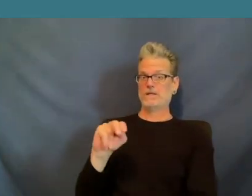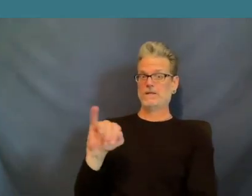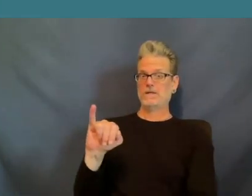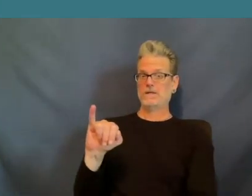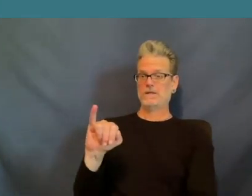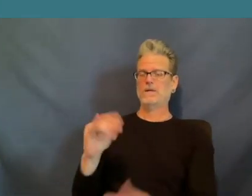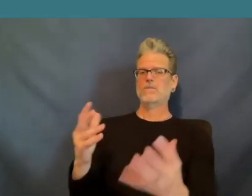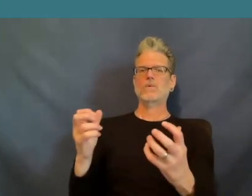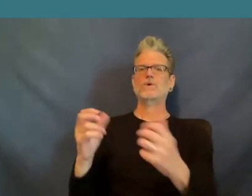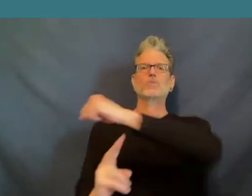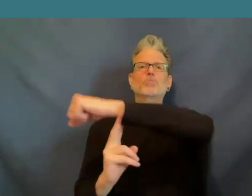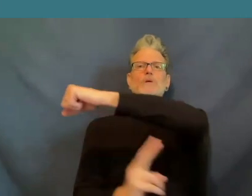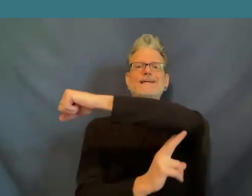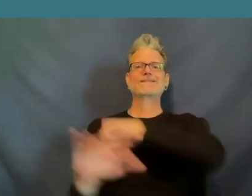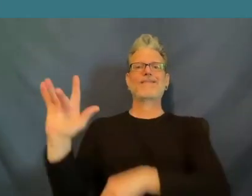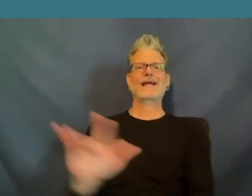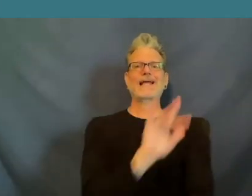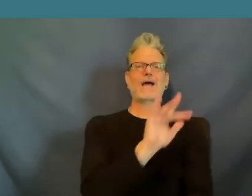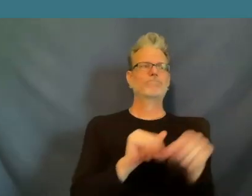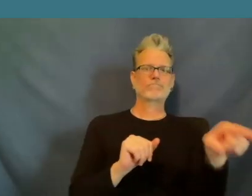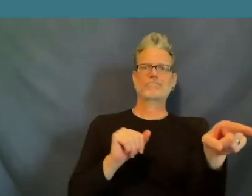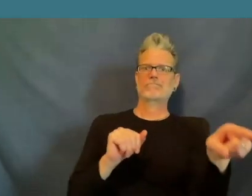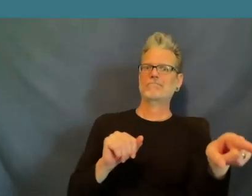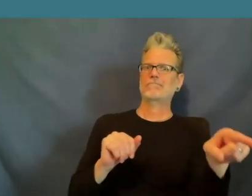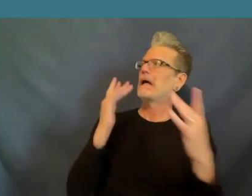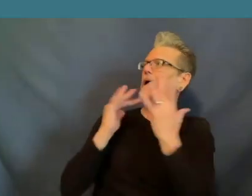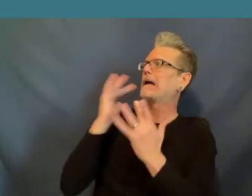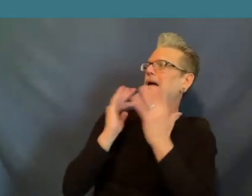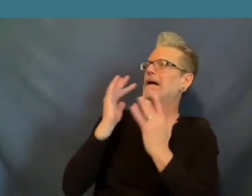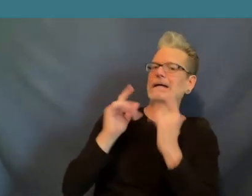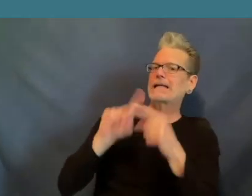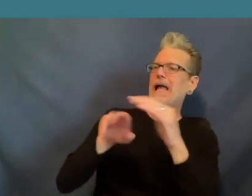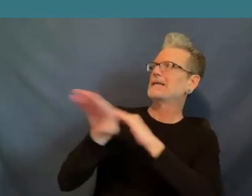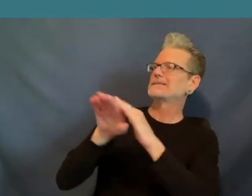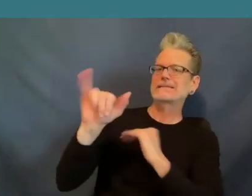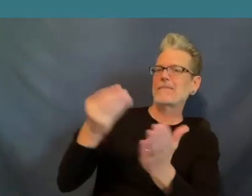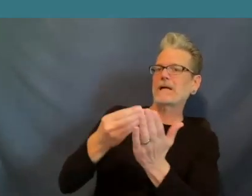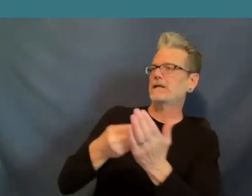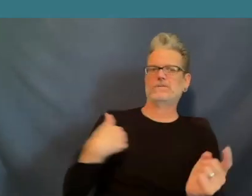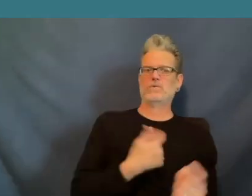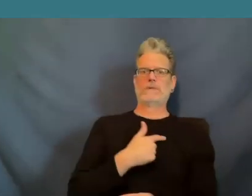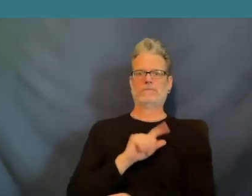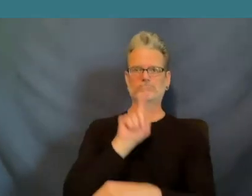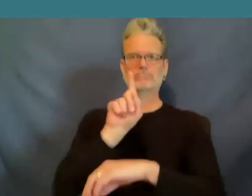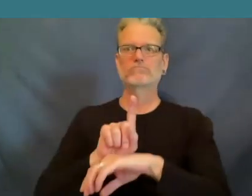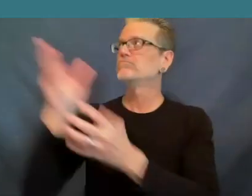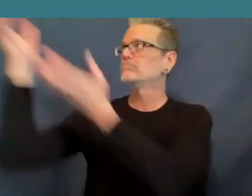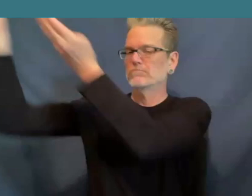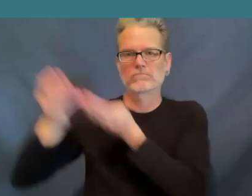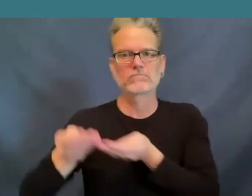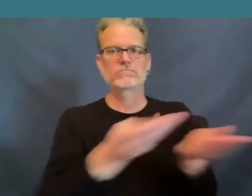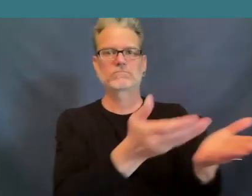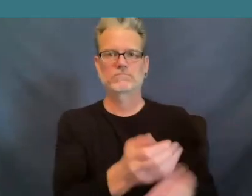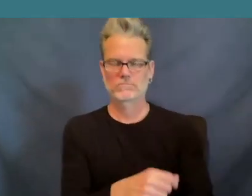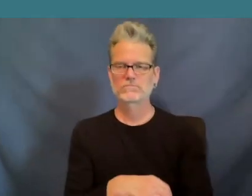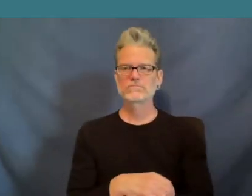gap for communities who have historically been unable to access these funds. Because use of these tools has really